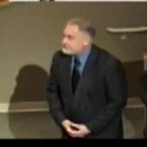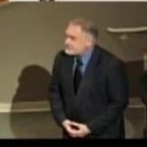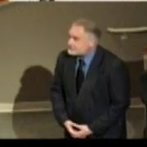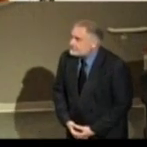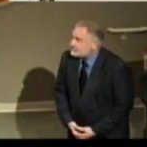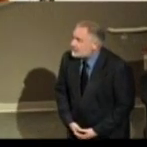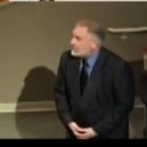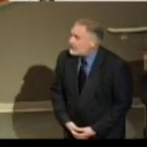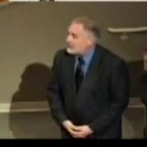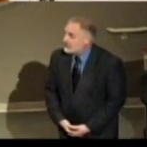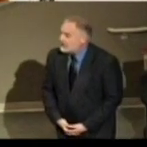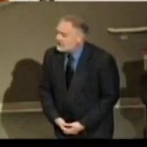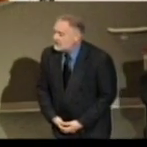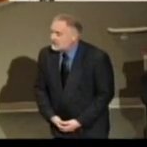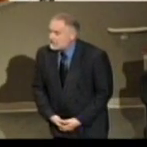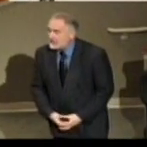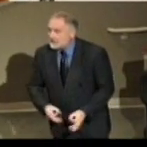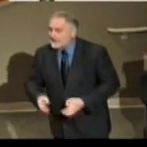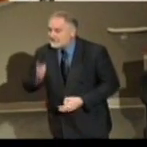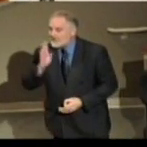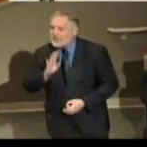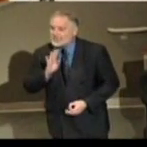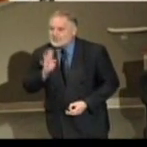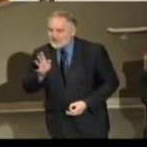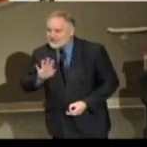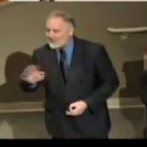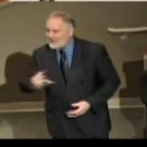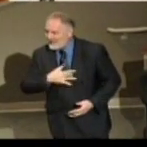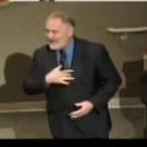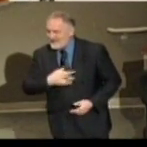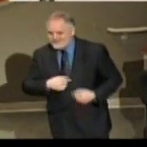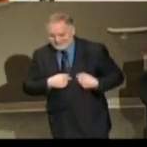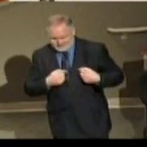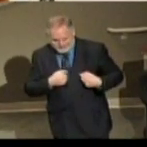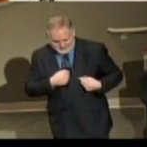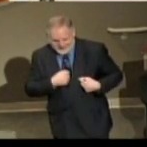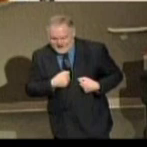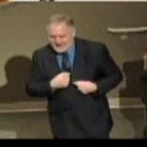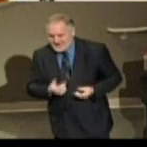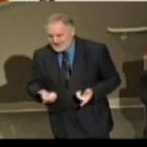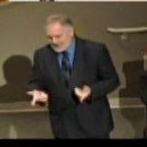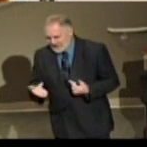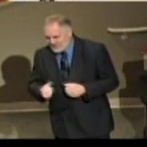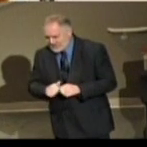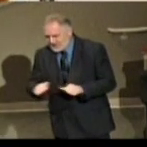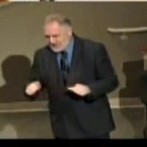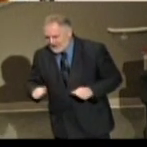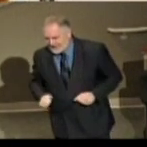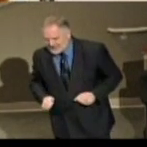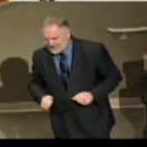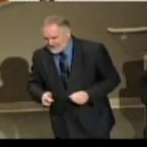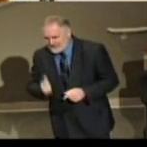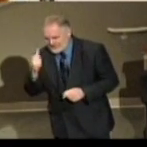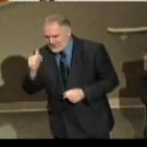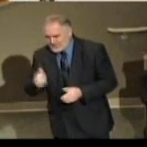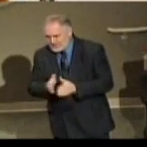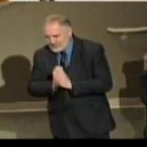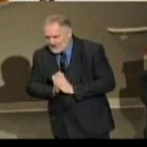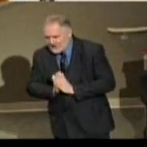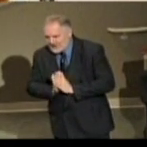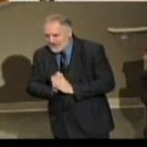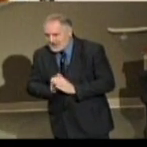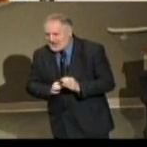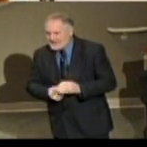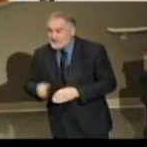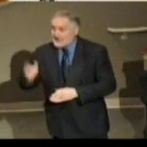play. God spoke to your heart. I want you to step out and come to this altar for a closing word of prayer. You raised your hand.